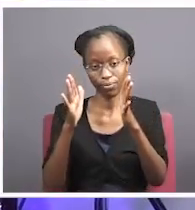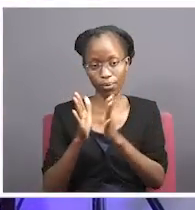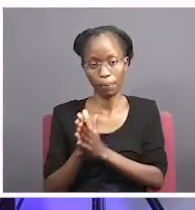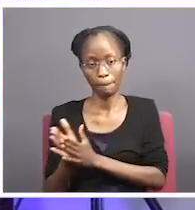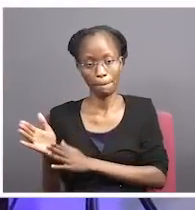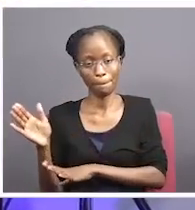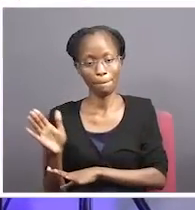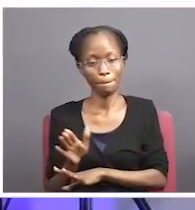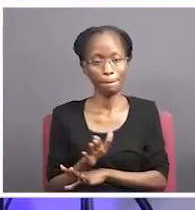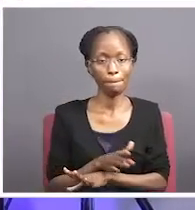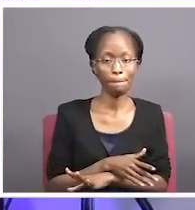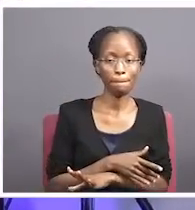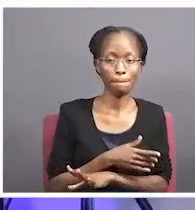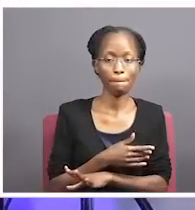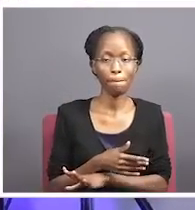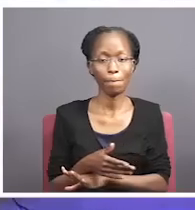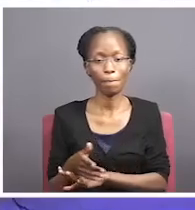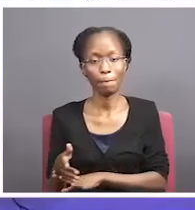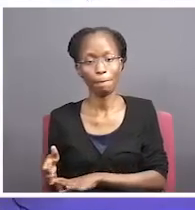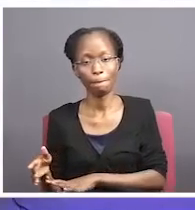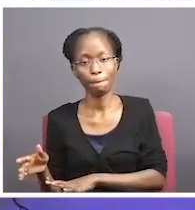Jesus. Woo!